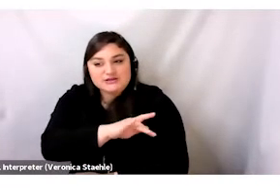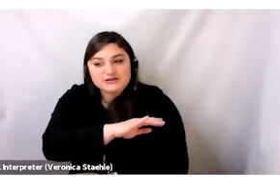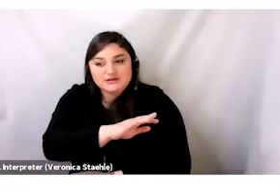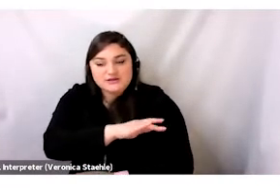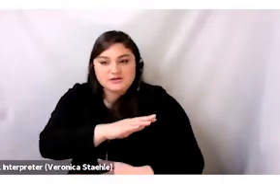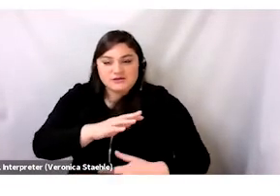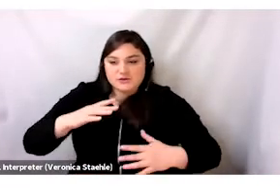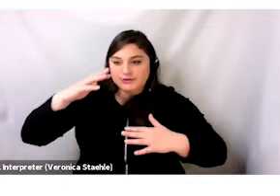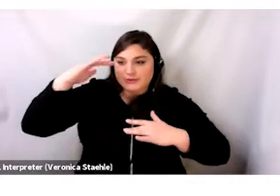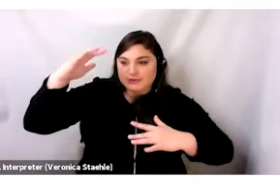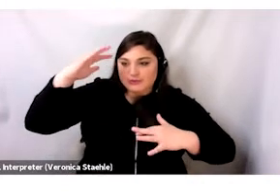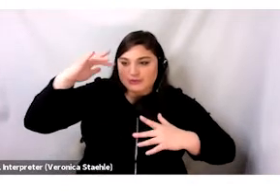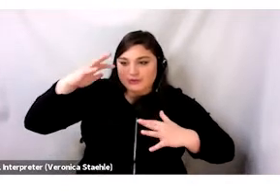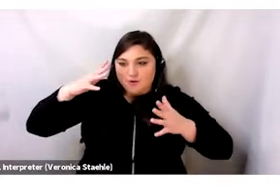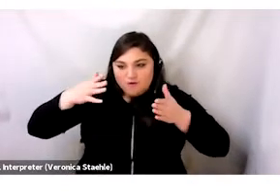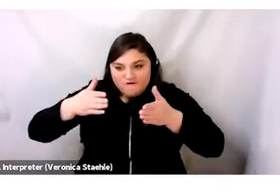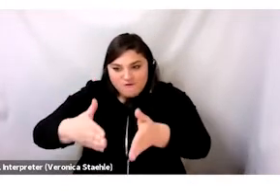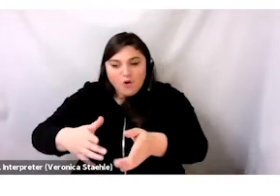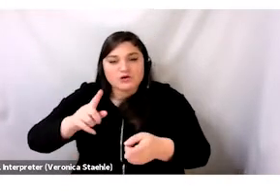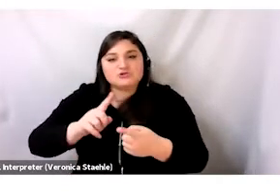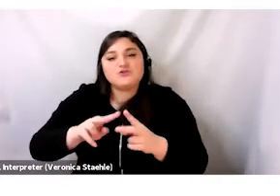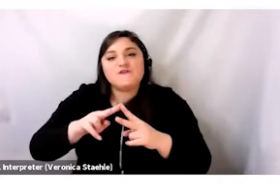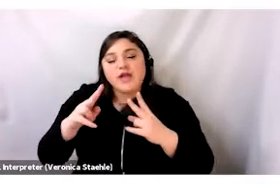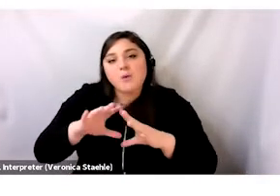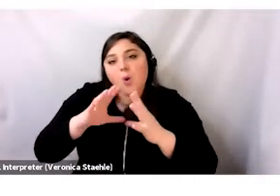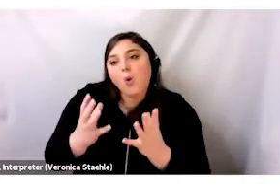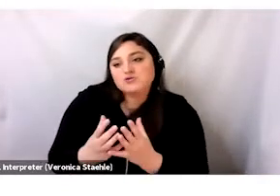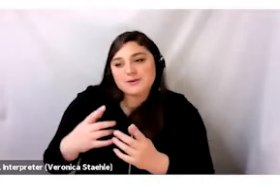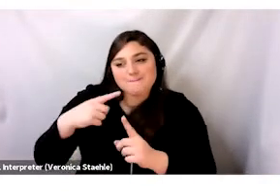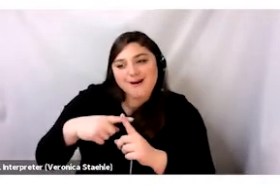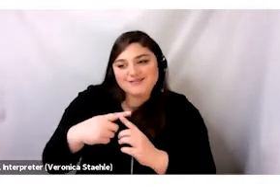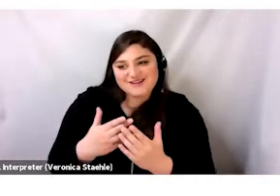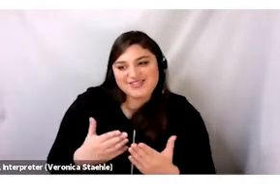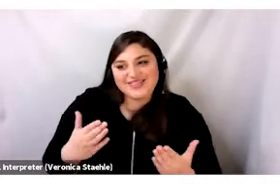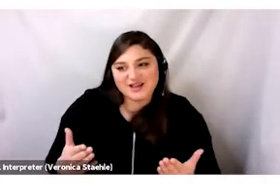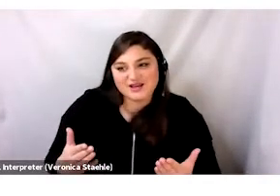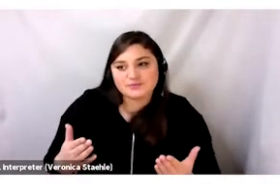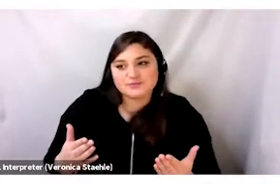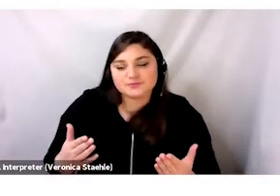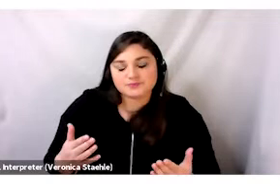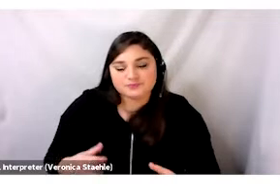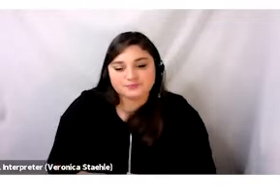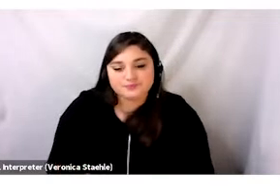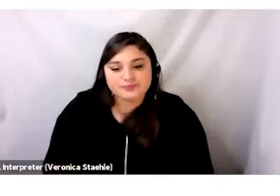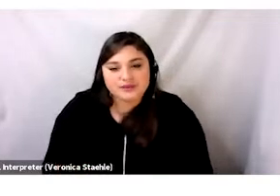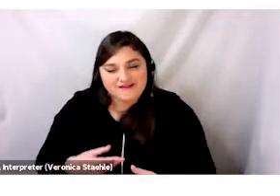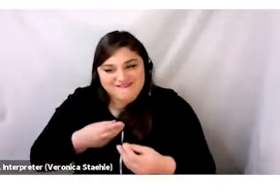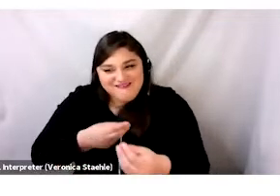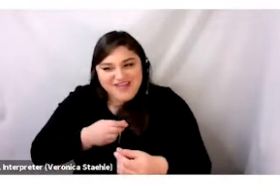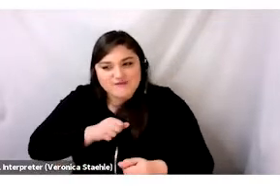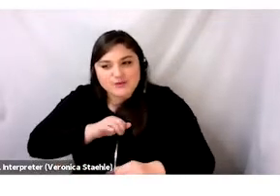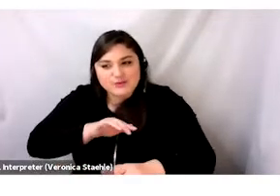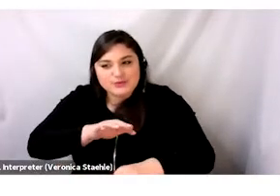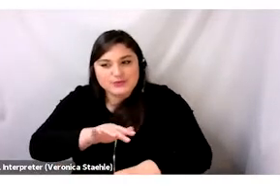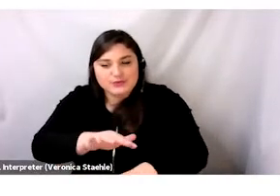or tendencies within yourself, and to withhold energy from um, harmful